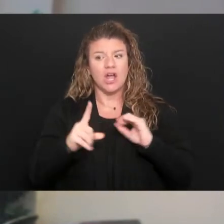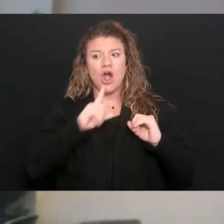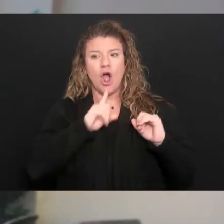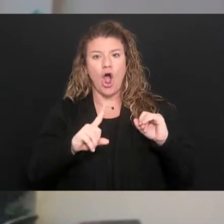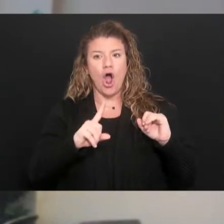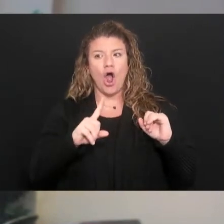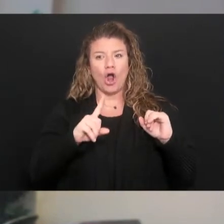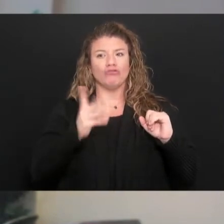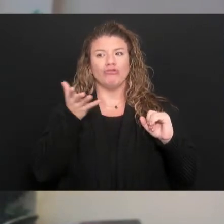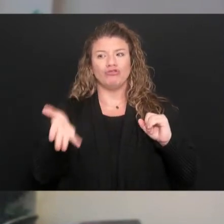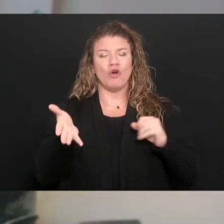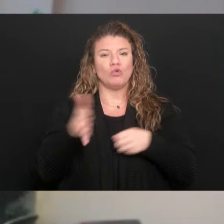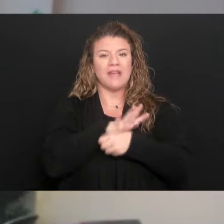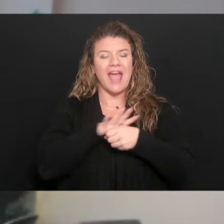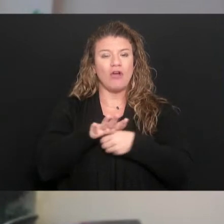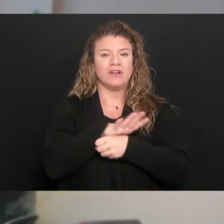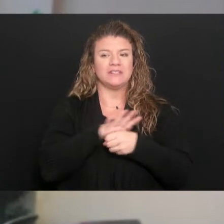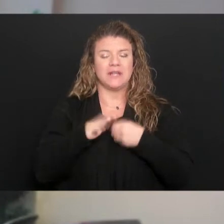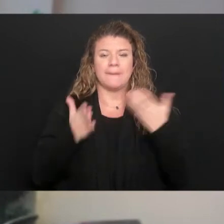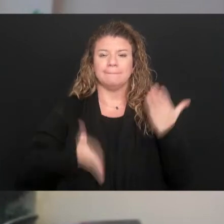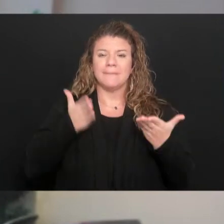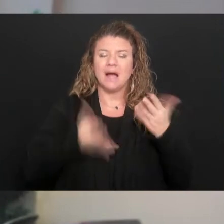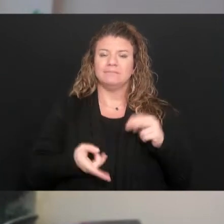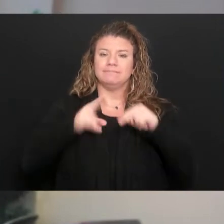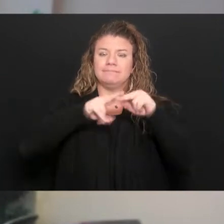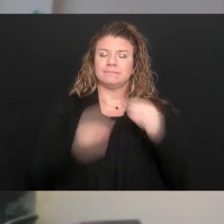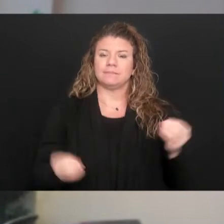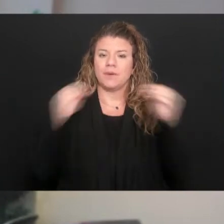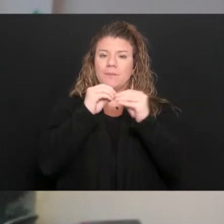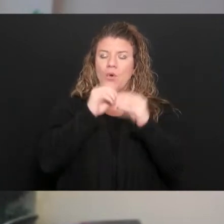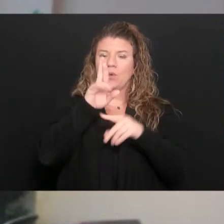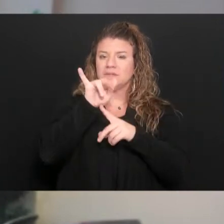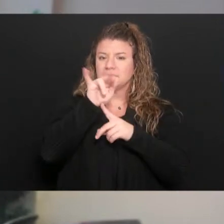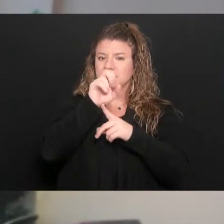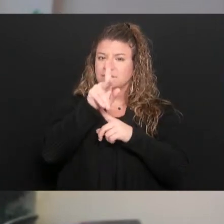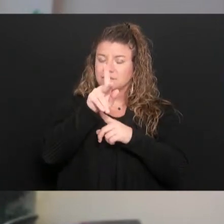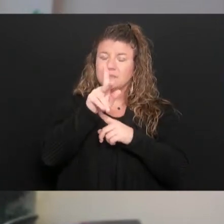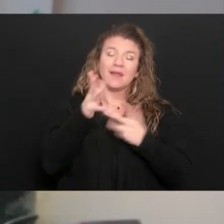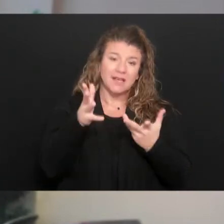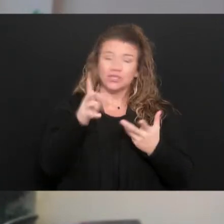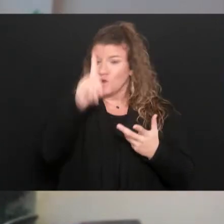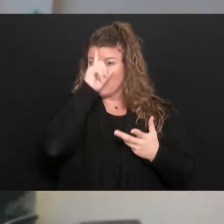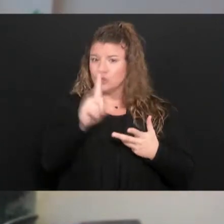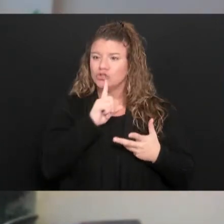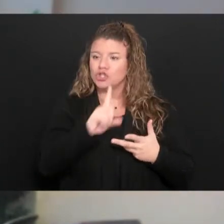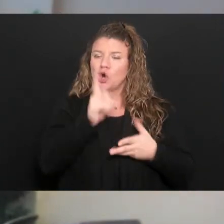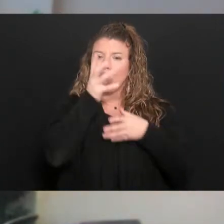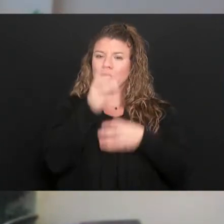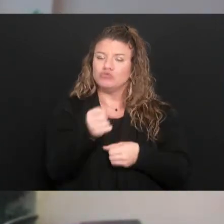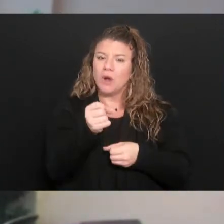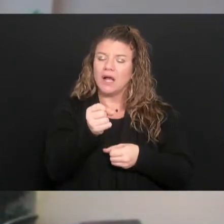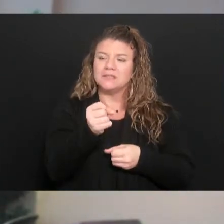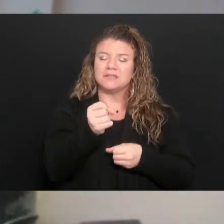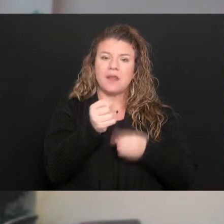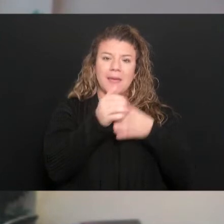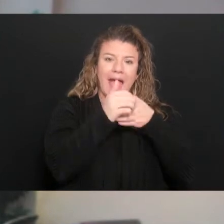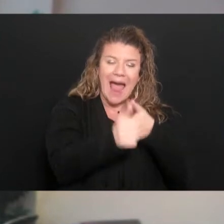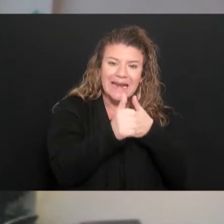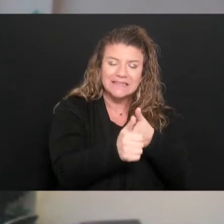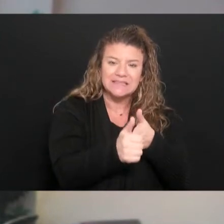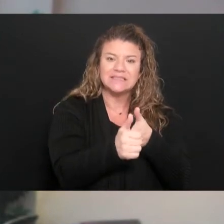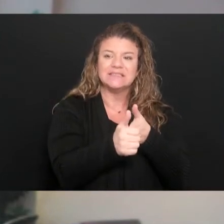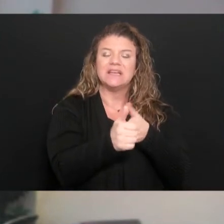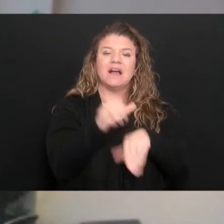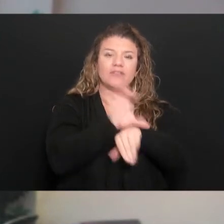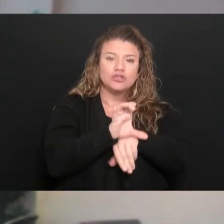those areas that might be at higher risk for some people. So, certainly we trust it to the guidance of the of